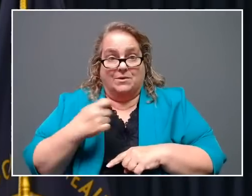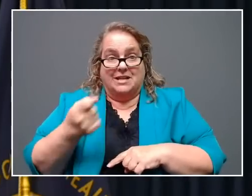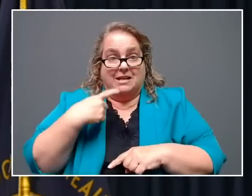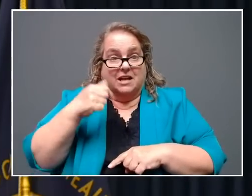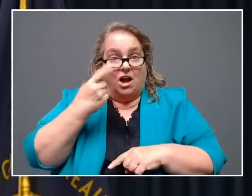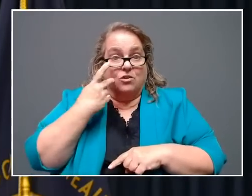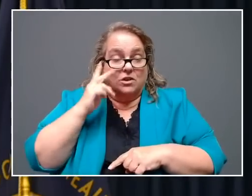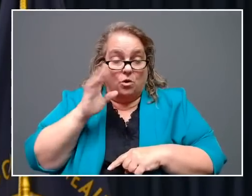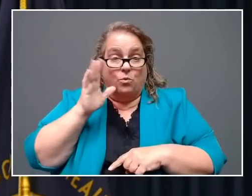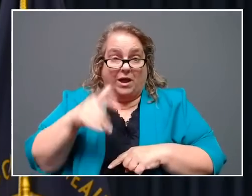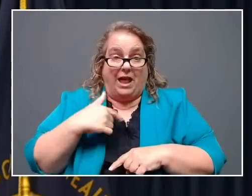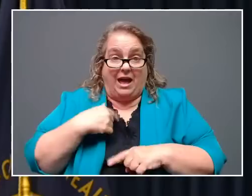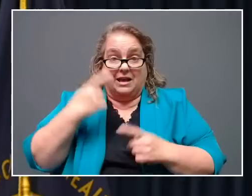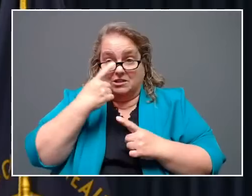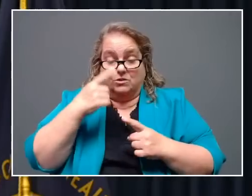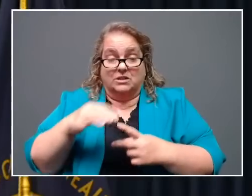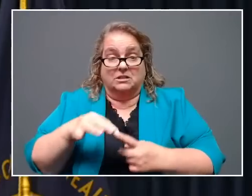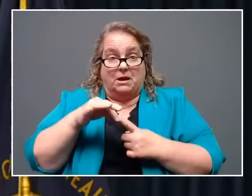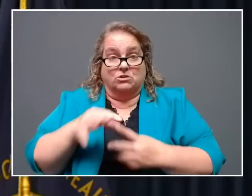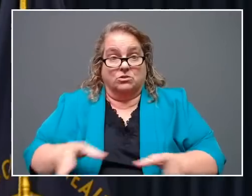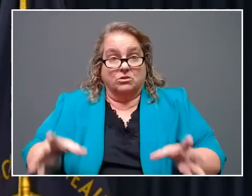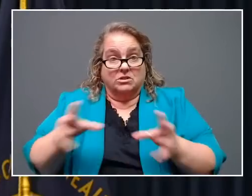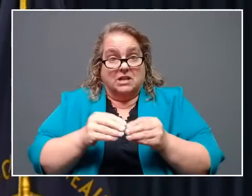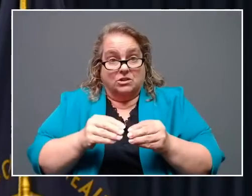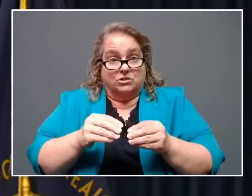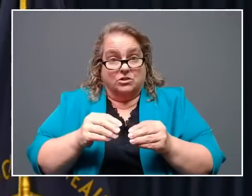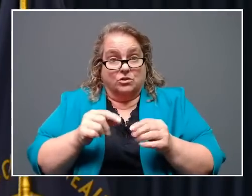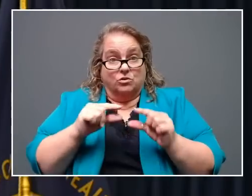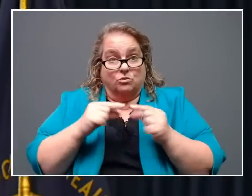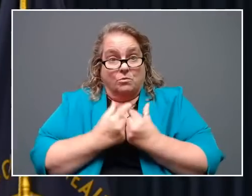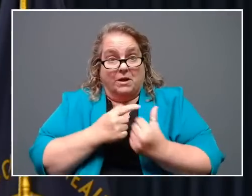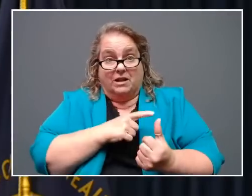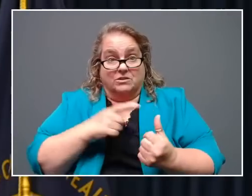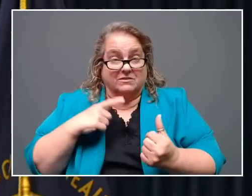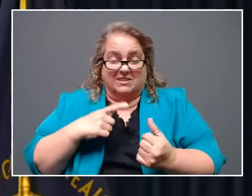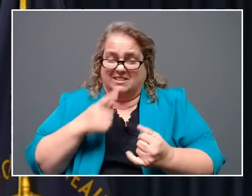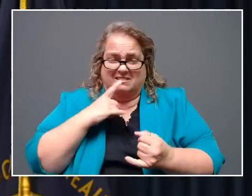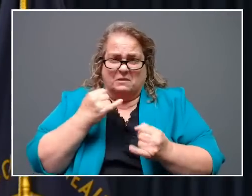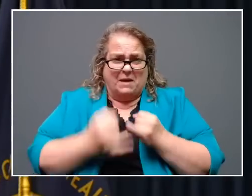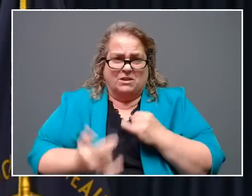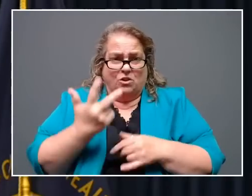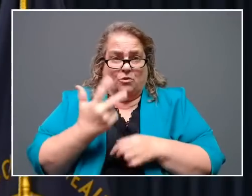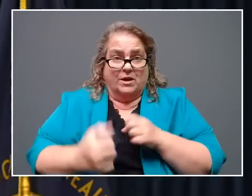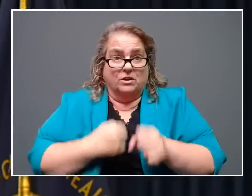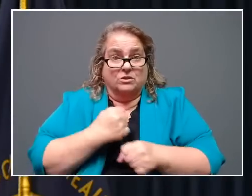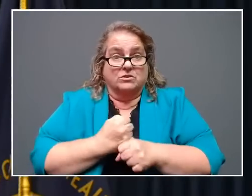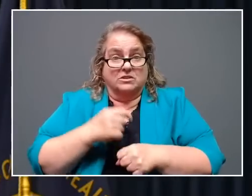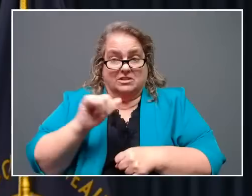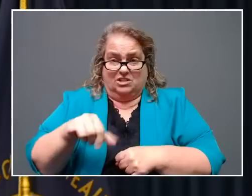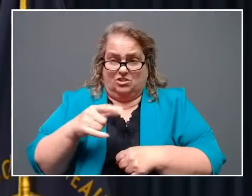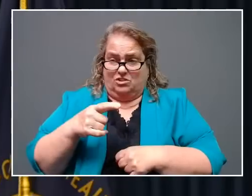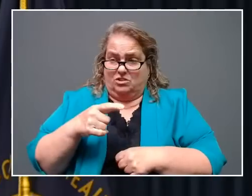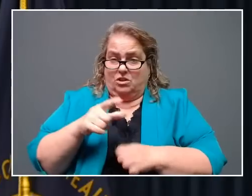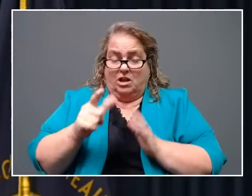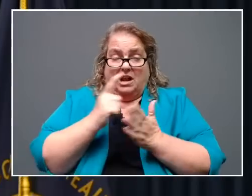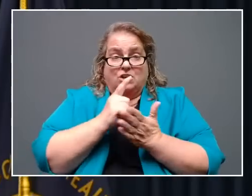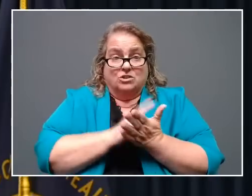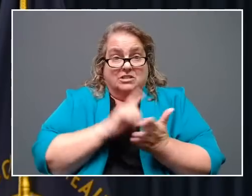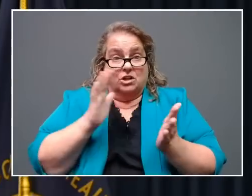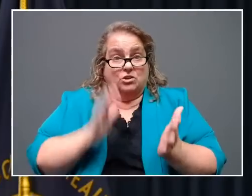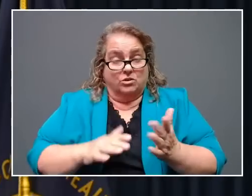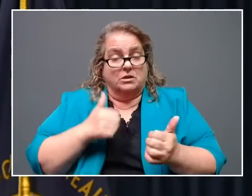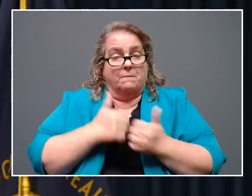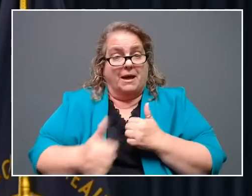session. Well, in the past, 3 years, this General Assembly has passed a trigger law. It's passed HB 3. It's